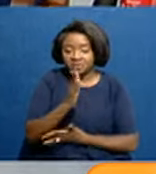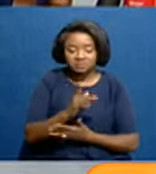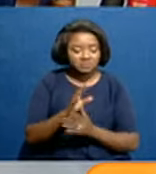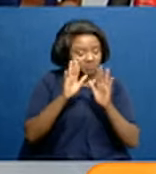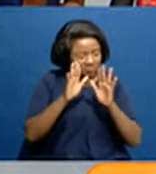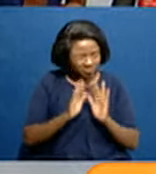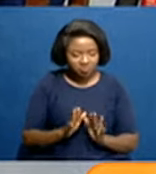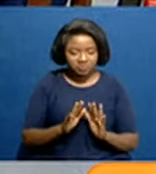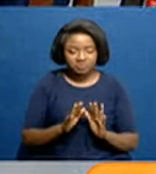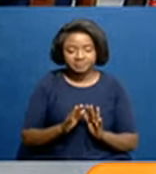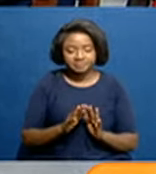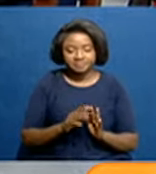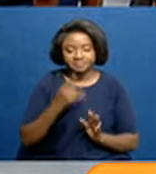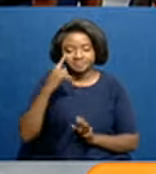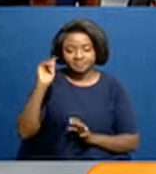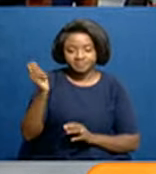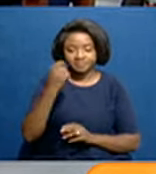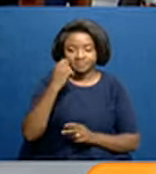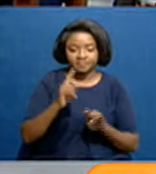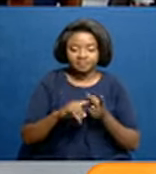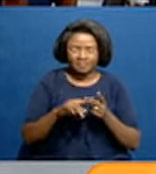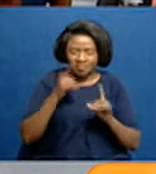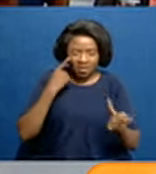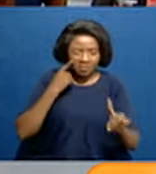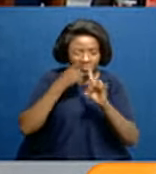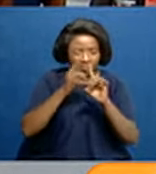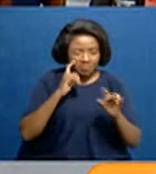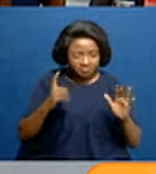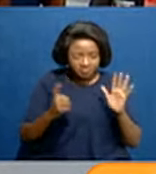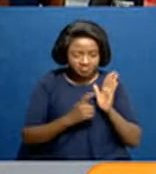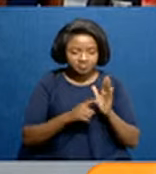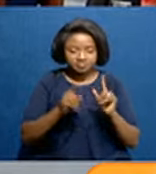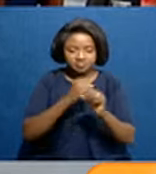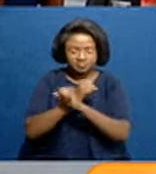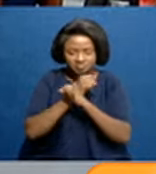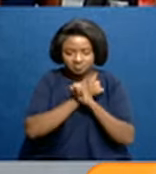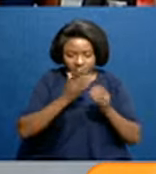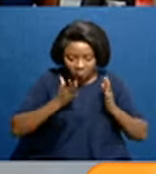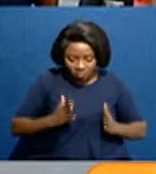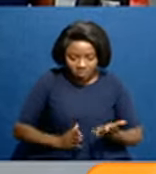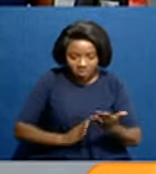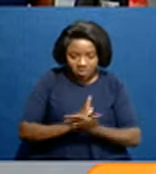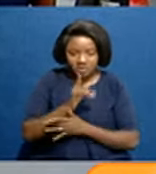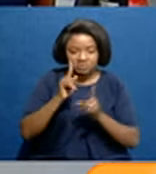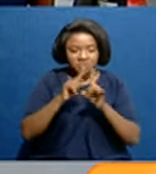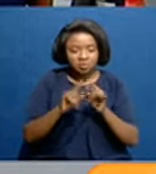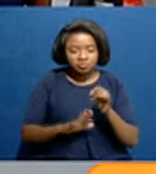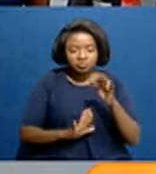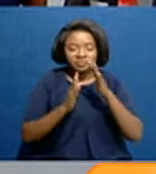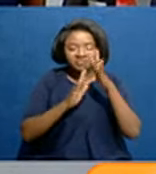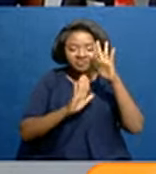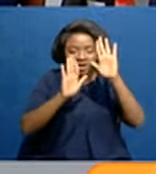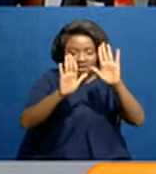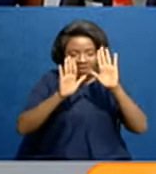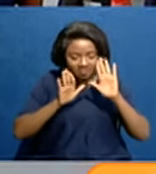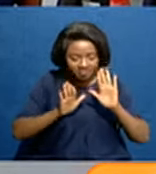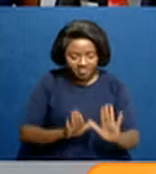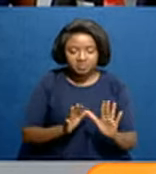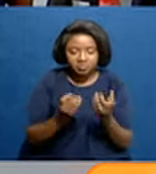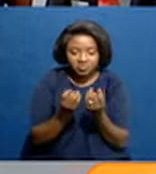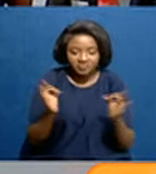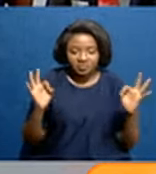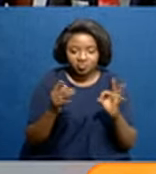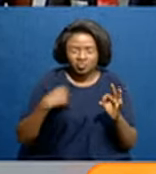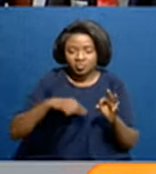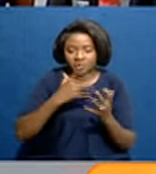Two, the purpose of recognizing and protecting human rights and fundamental freedom is to preserve the